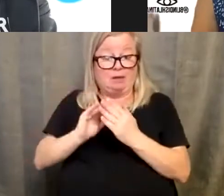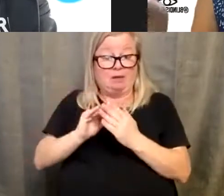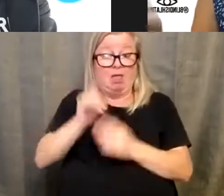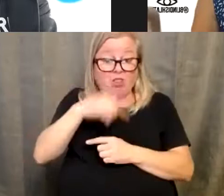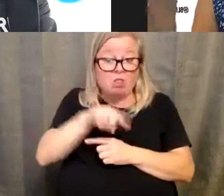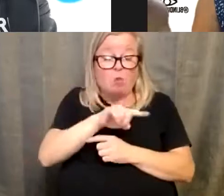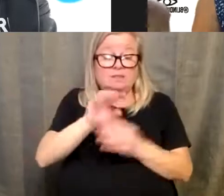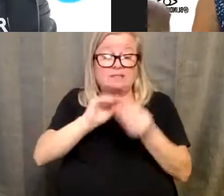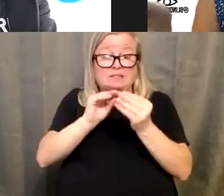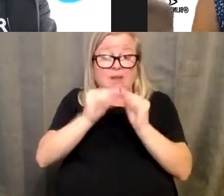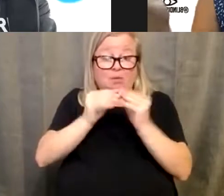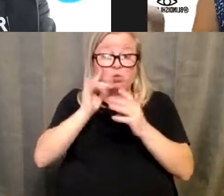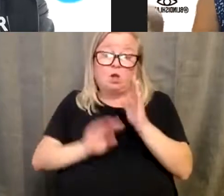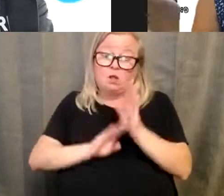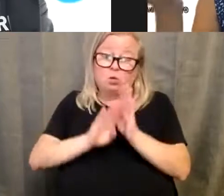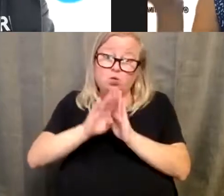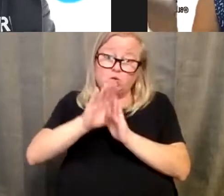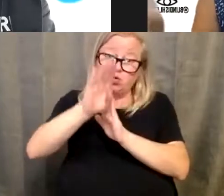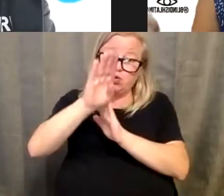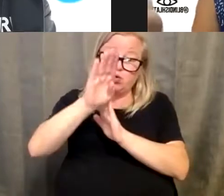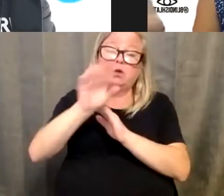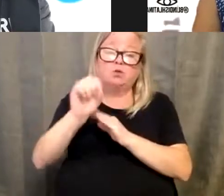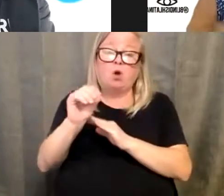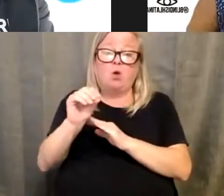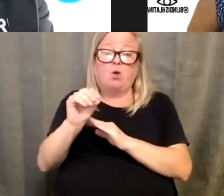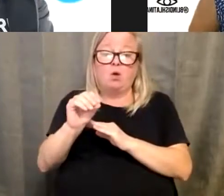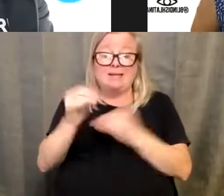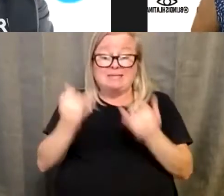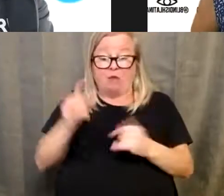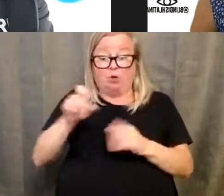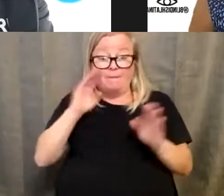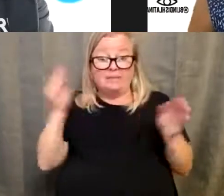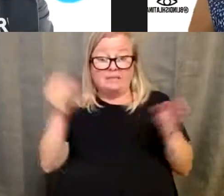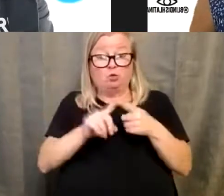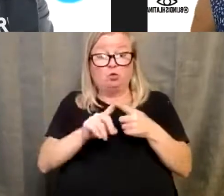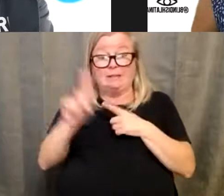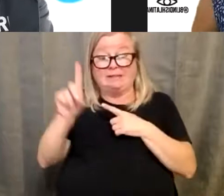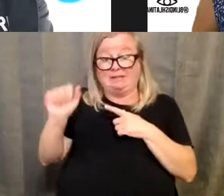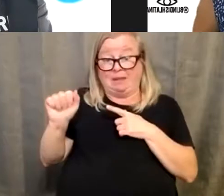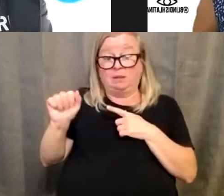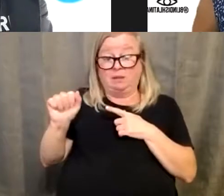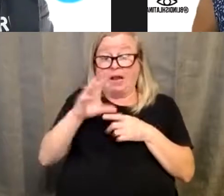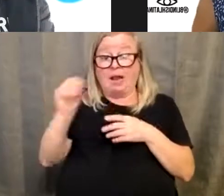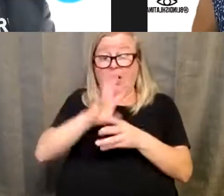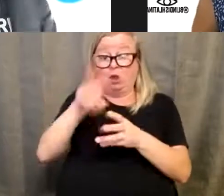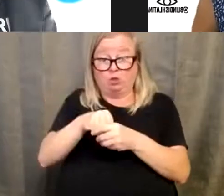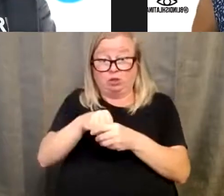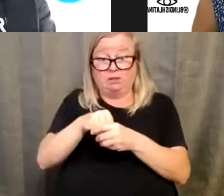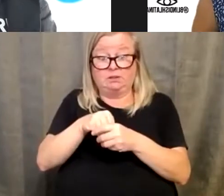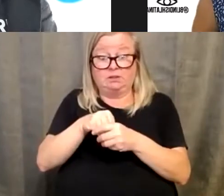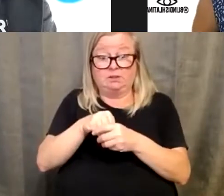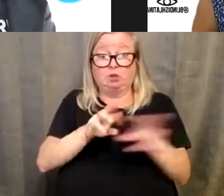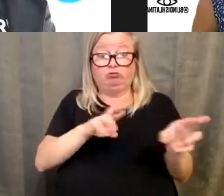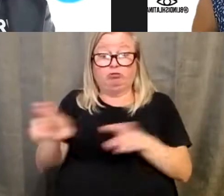The time is now really to pay greater attention to disability and inclusion.